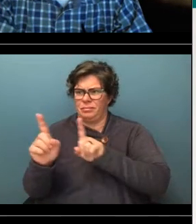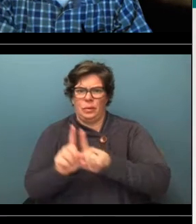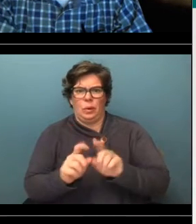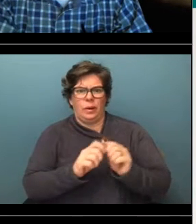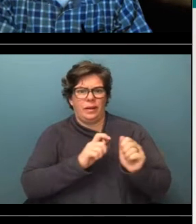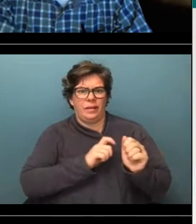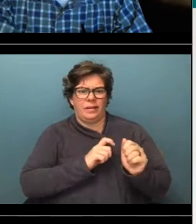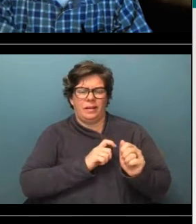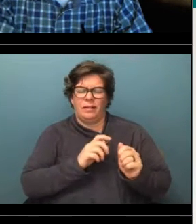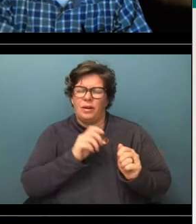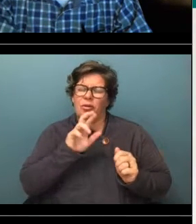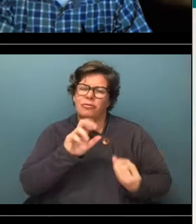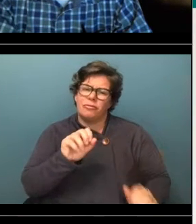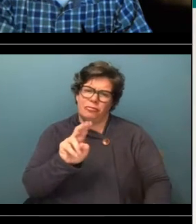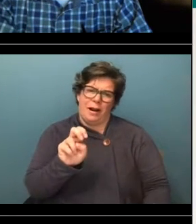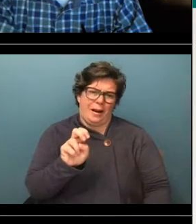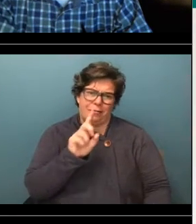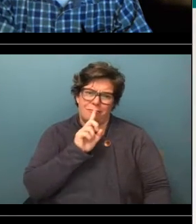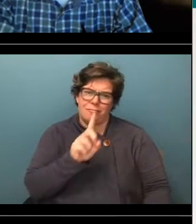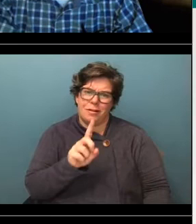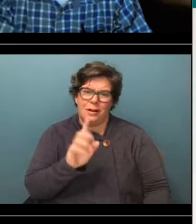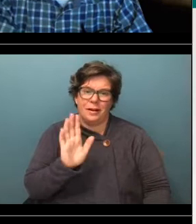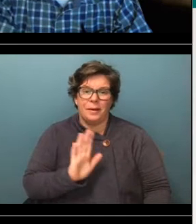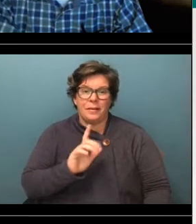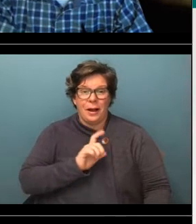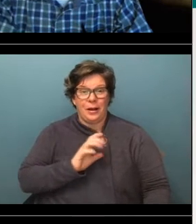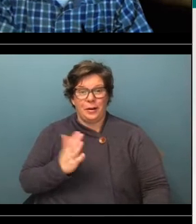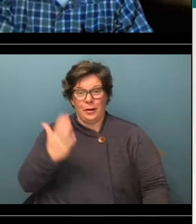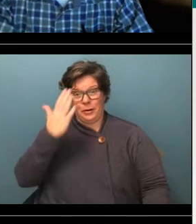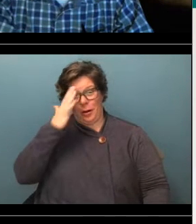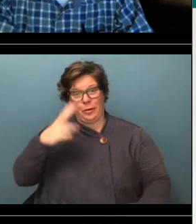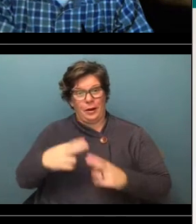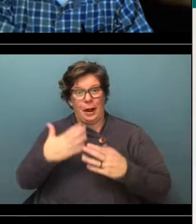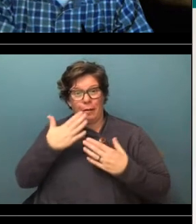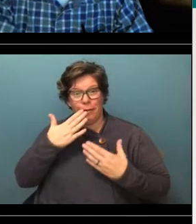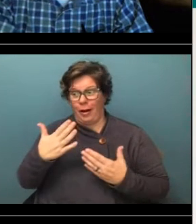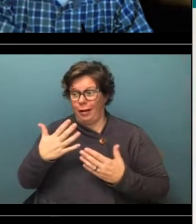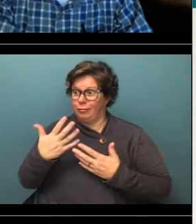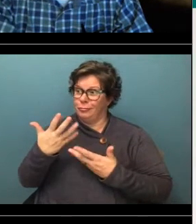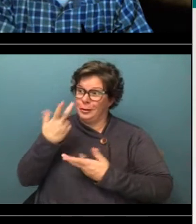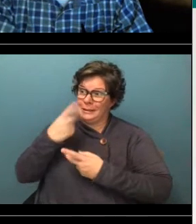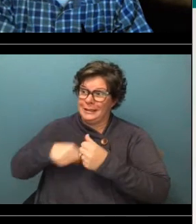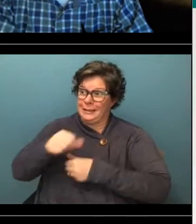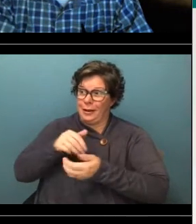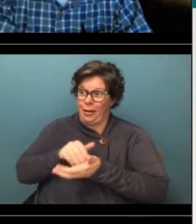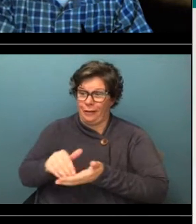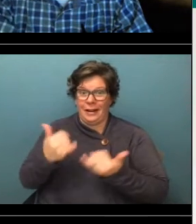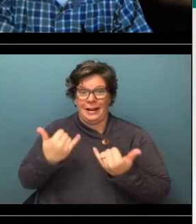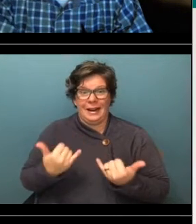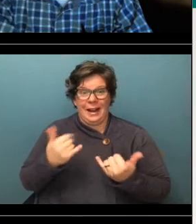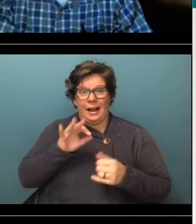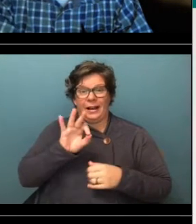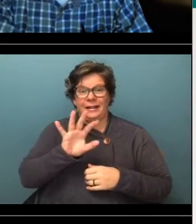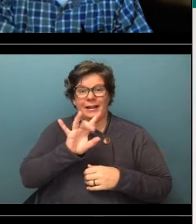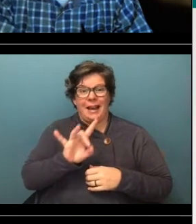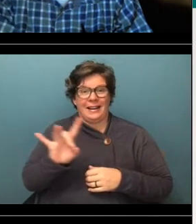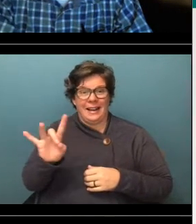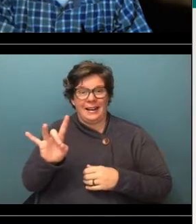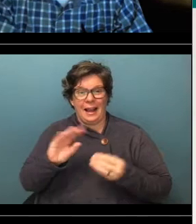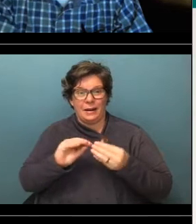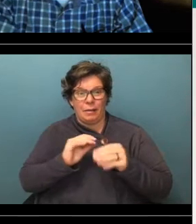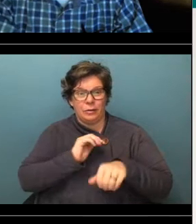slim. Honestly, we used to know the officers really, really well on a personal basis, but now since we're not calling them as much, we've kind